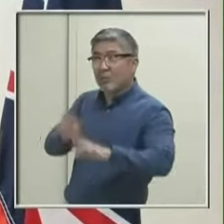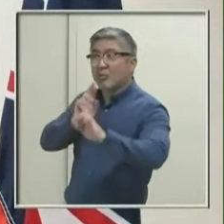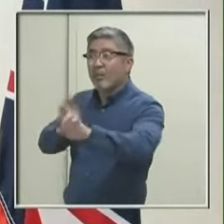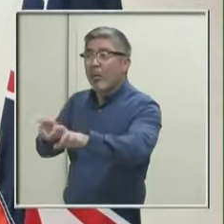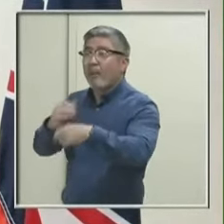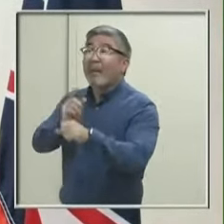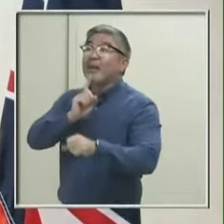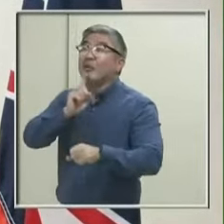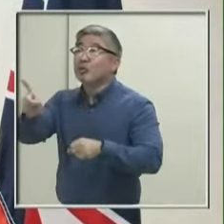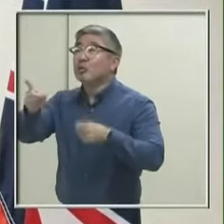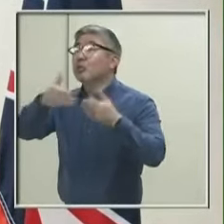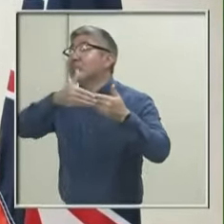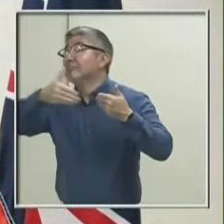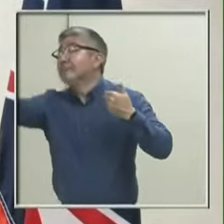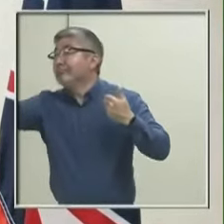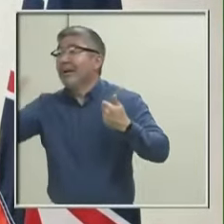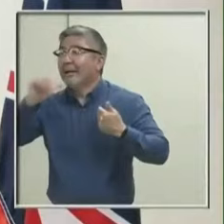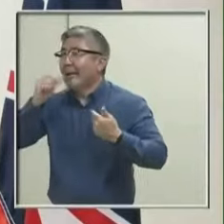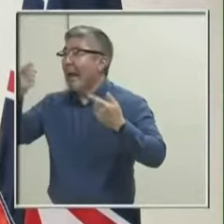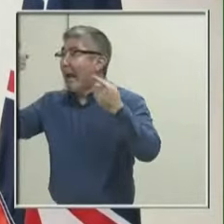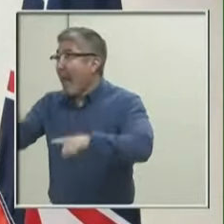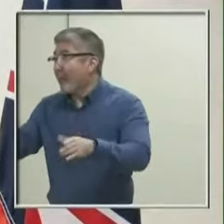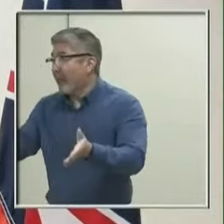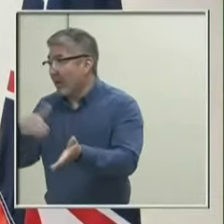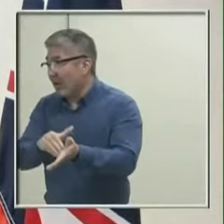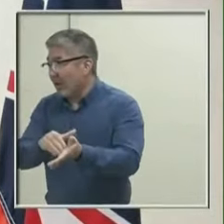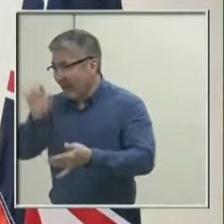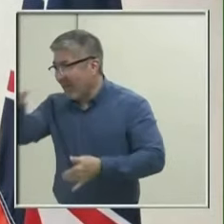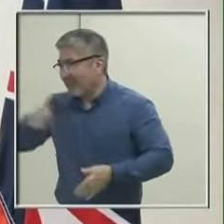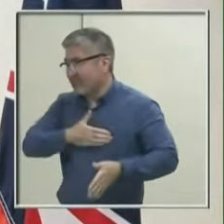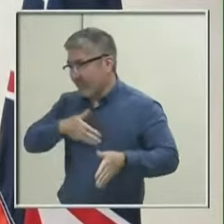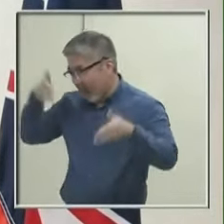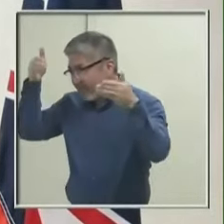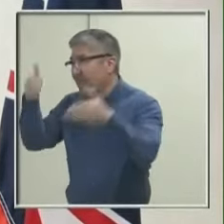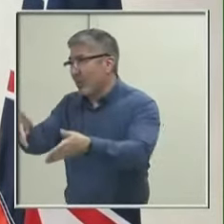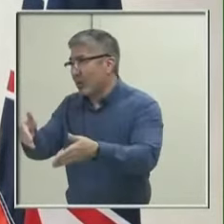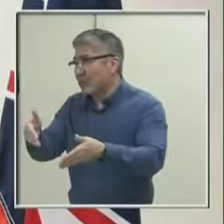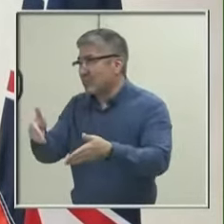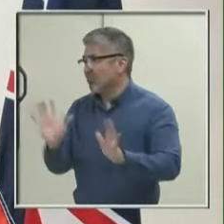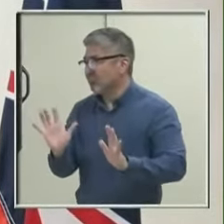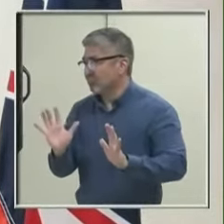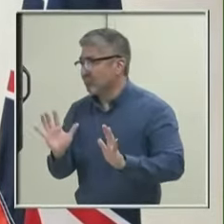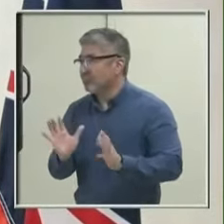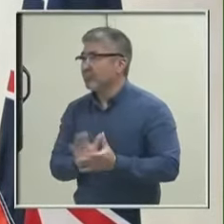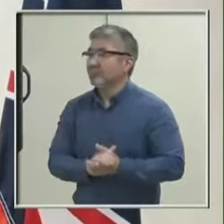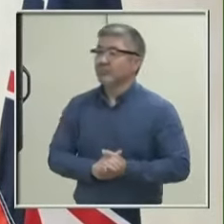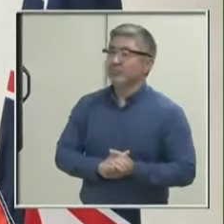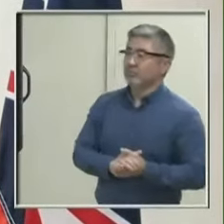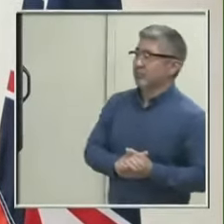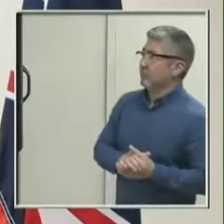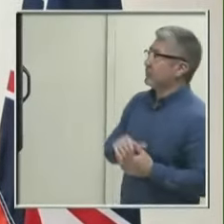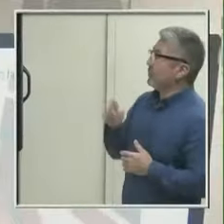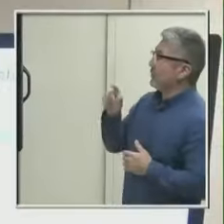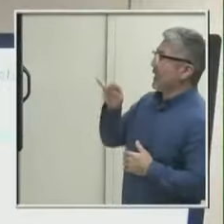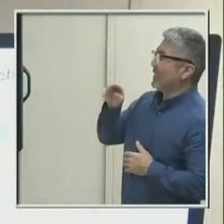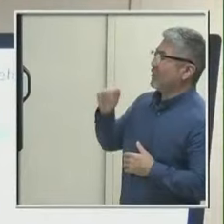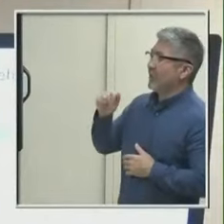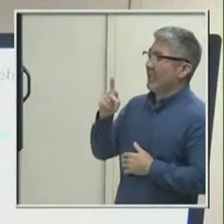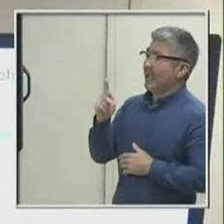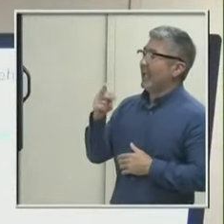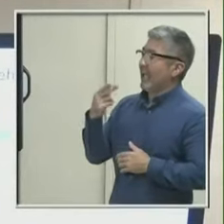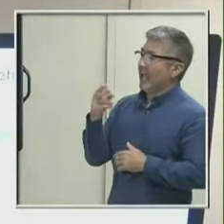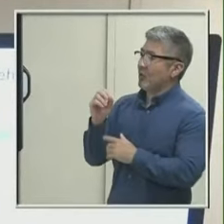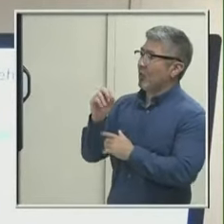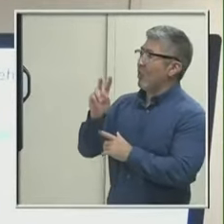focus and will continue to be my focus. Gina Mangieri, KHON2 News. In